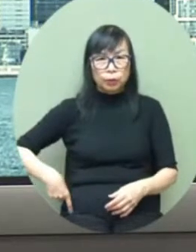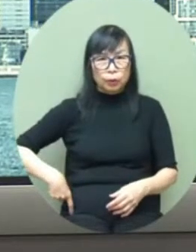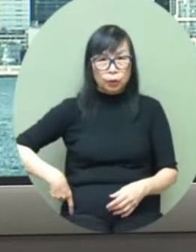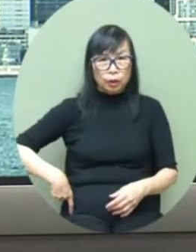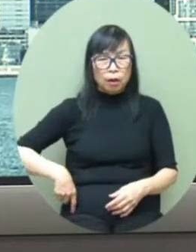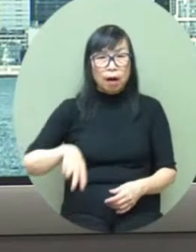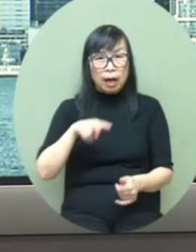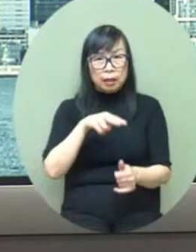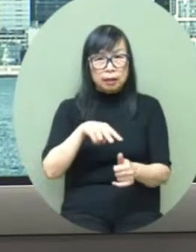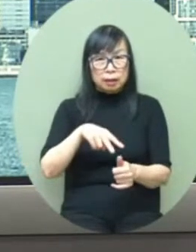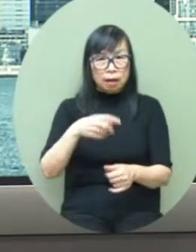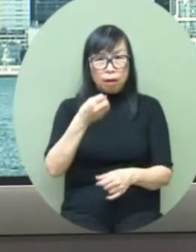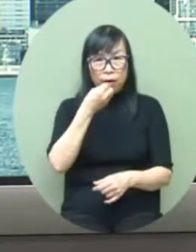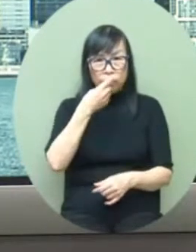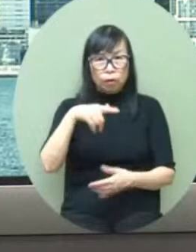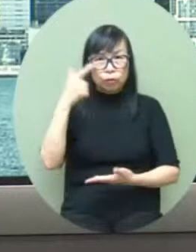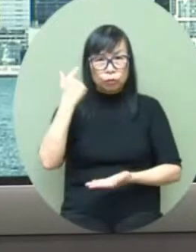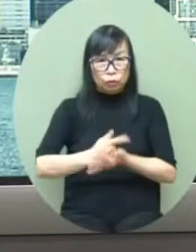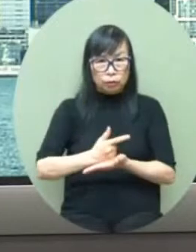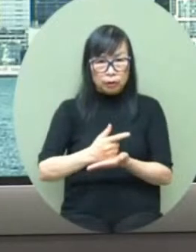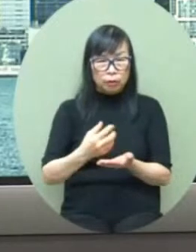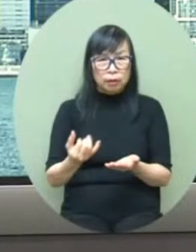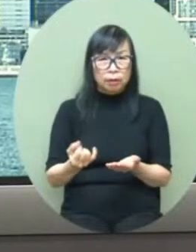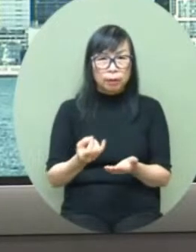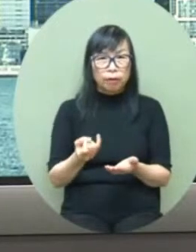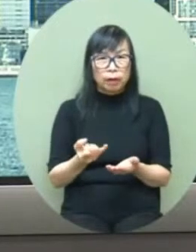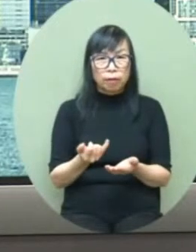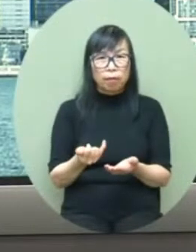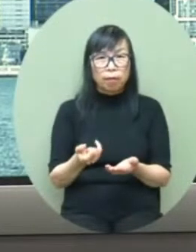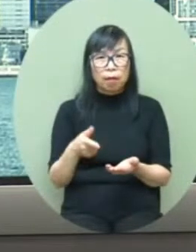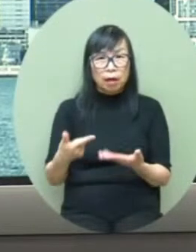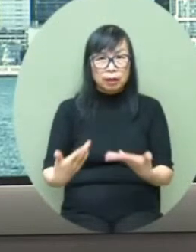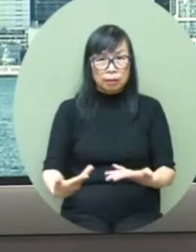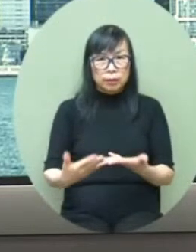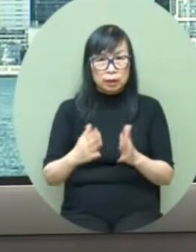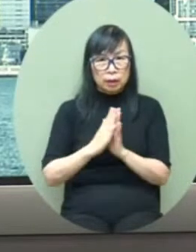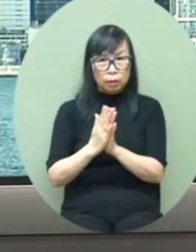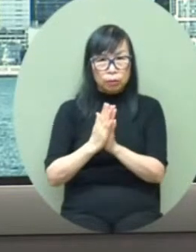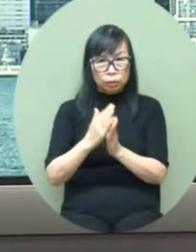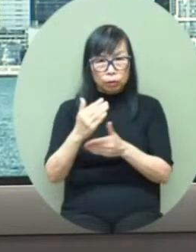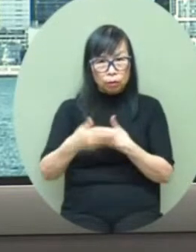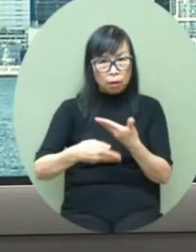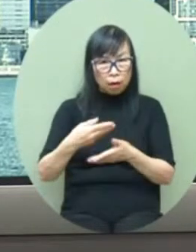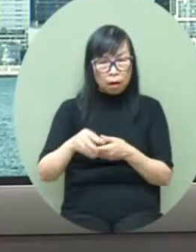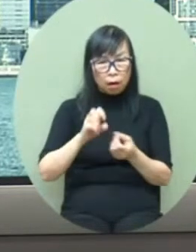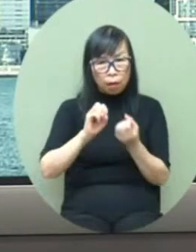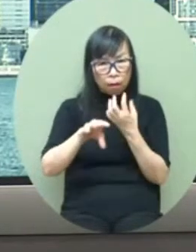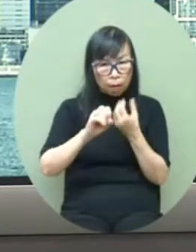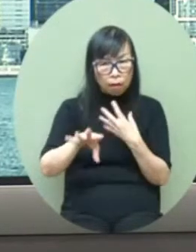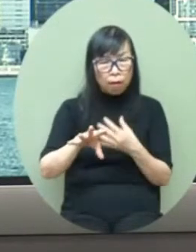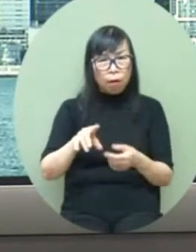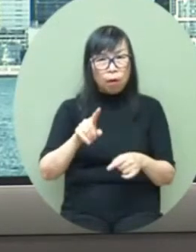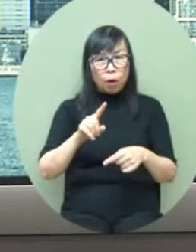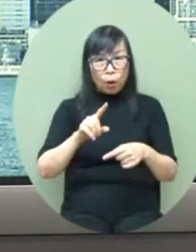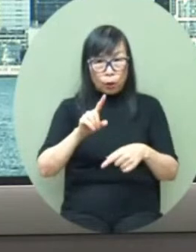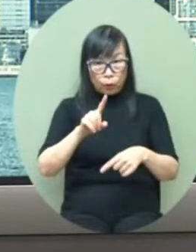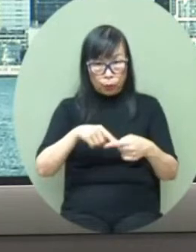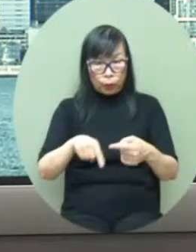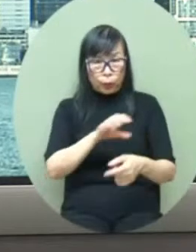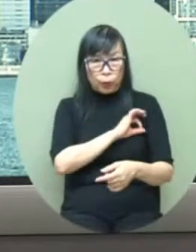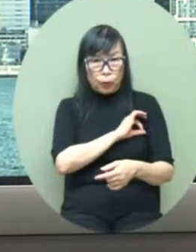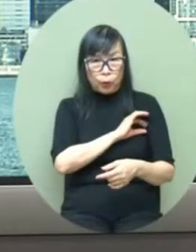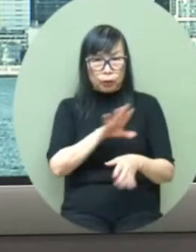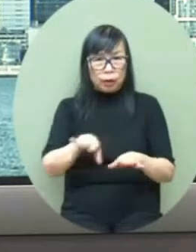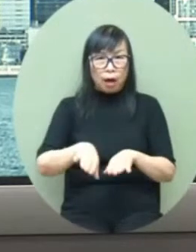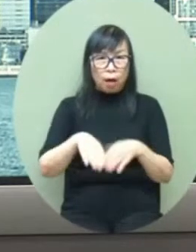Legislature has a constitutional status under the Basic Law and our Constitution, and every legislator is an